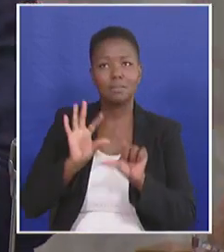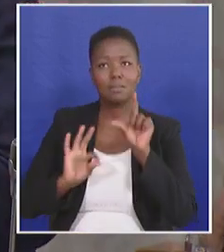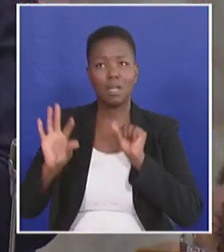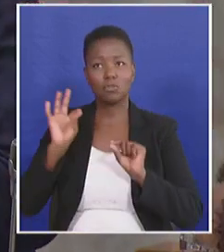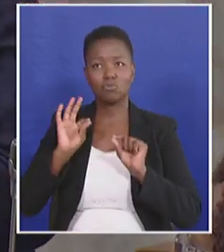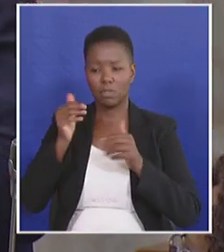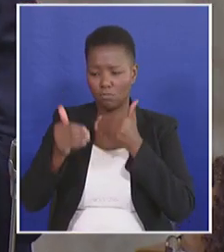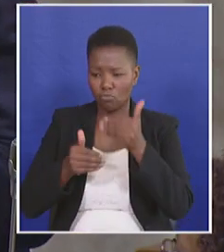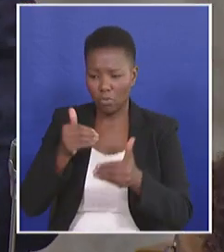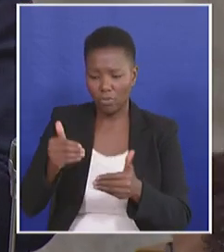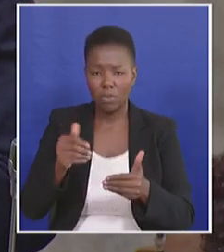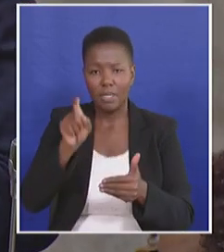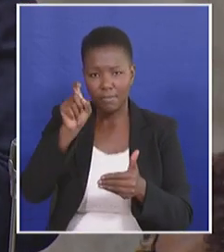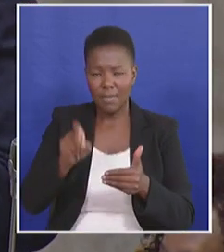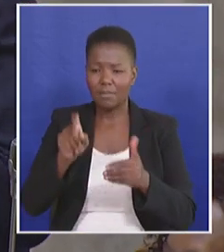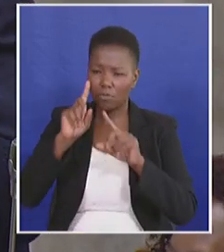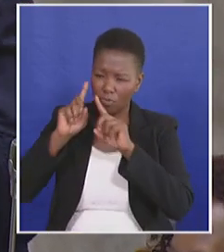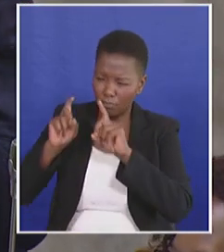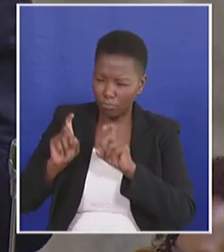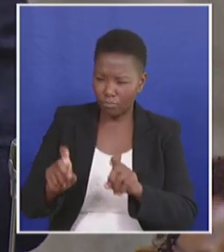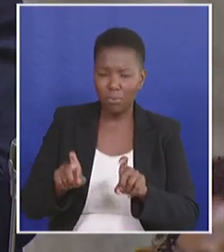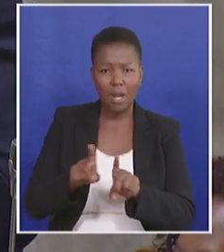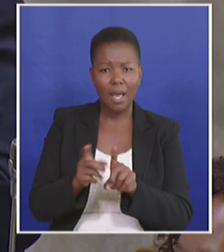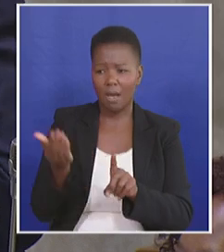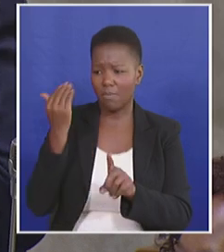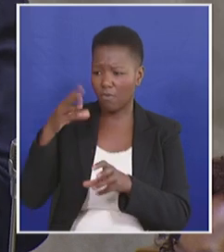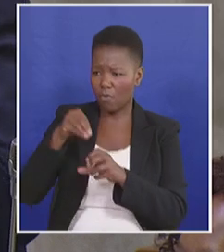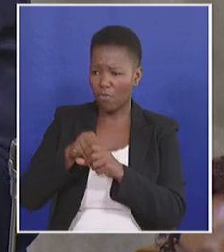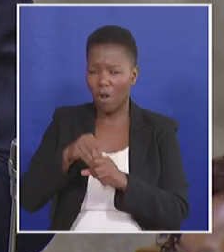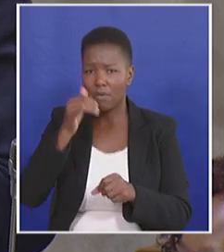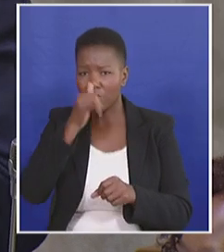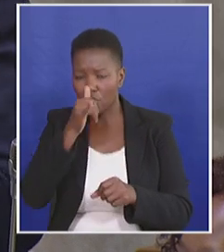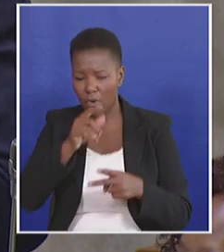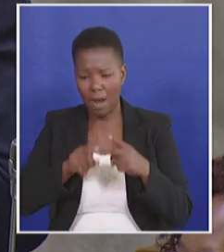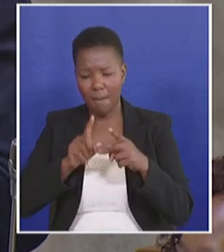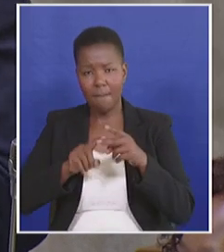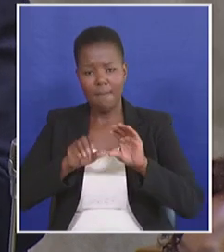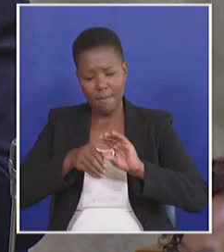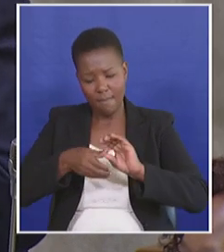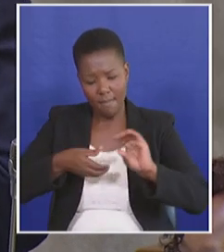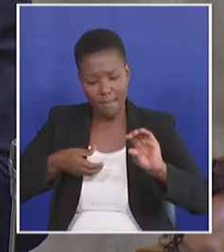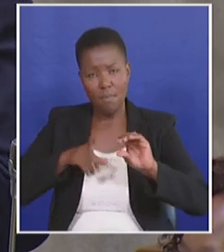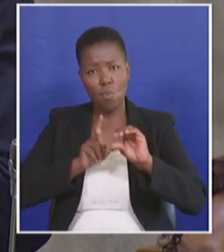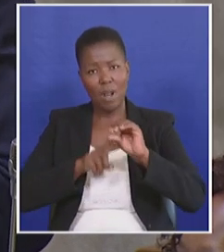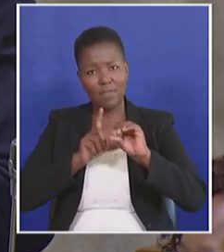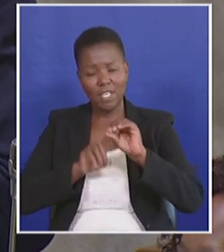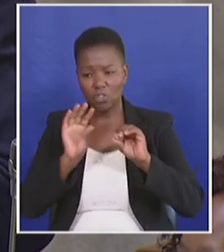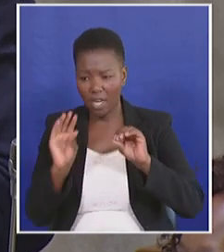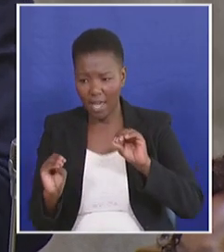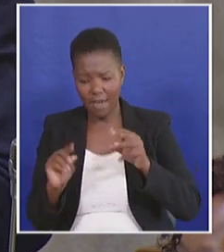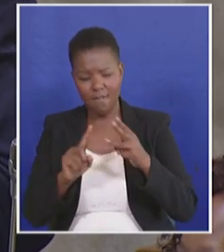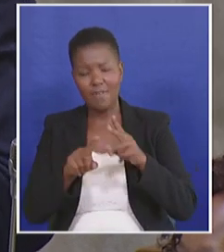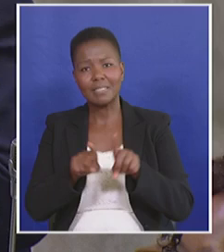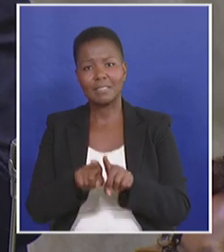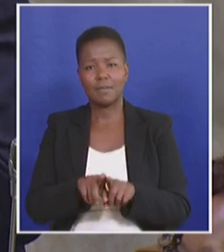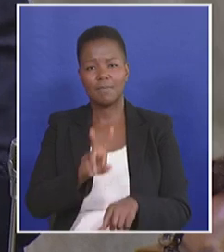background checks, like, for instance, criminal records, qualifications, stuff like that. But then most importantly, a vetting